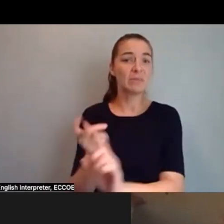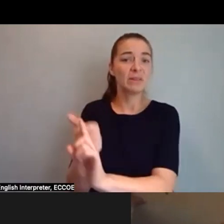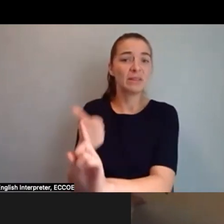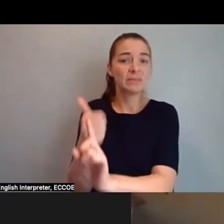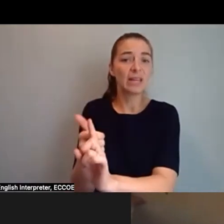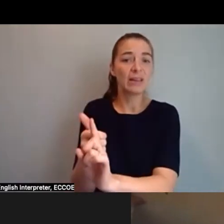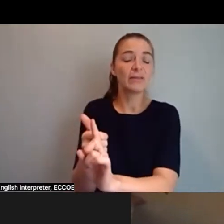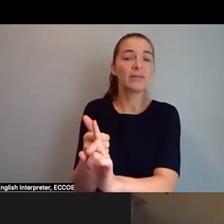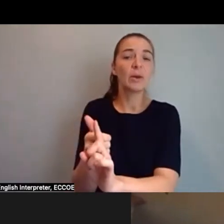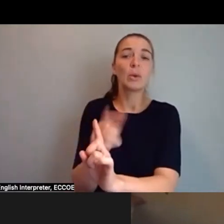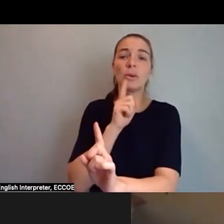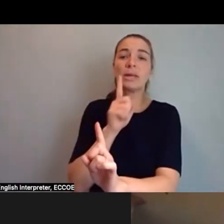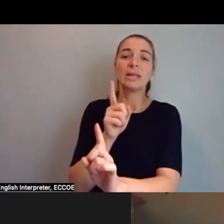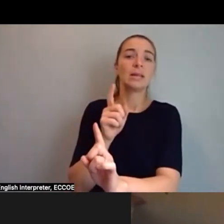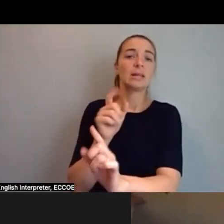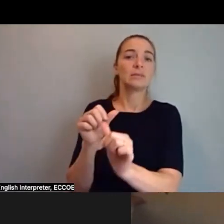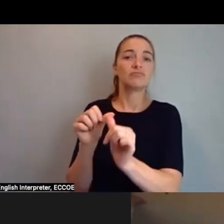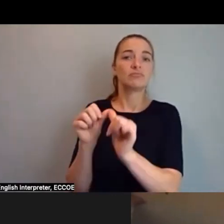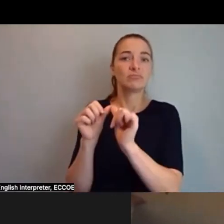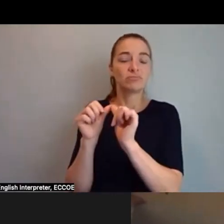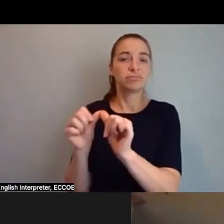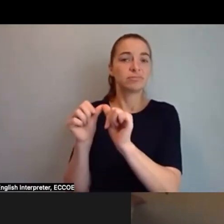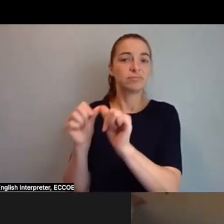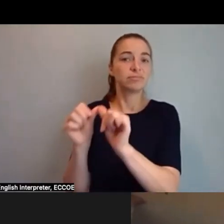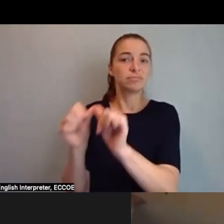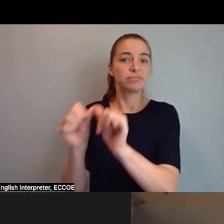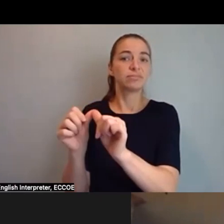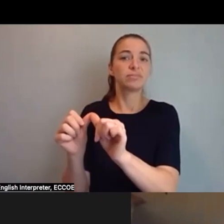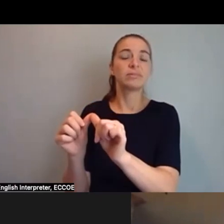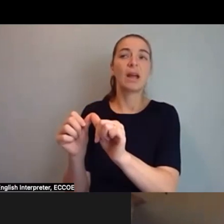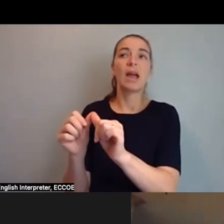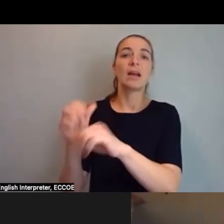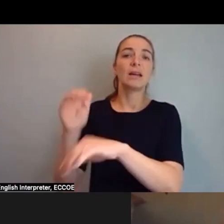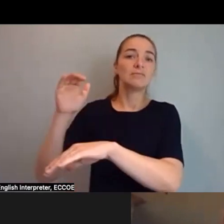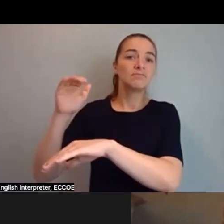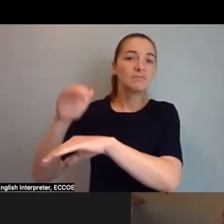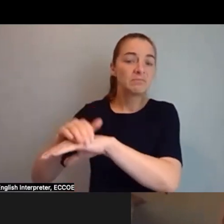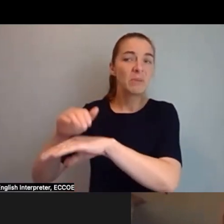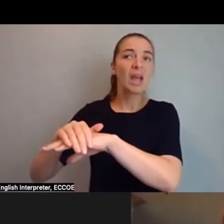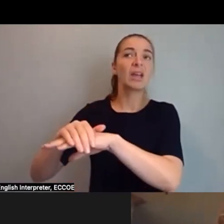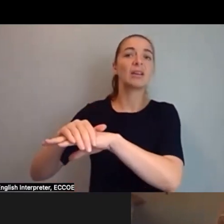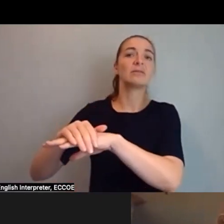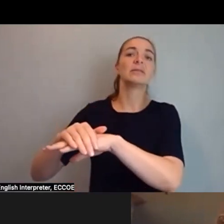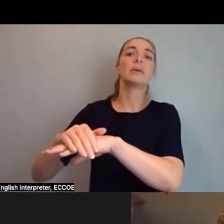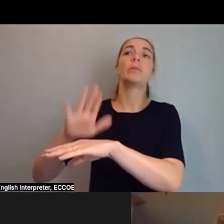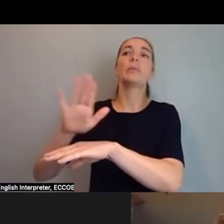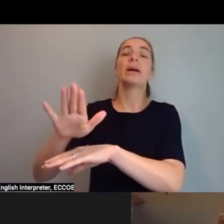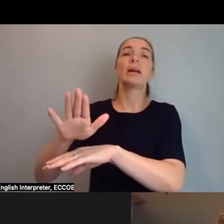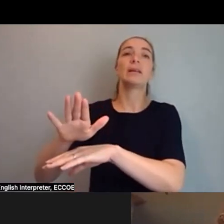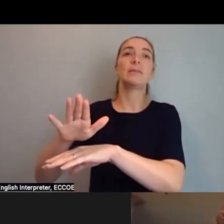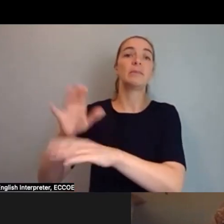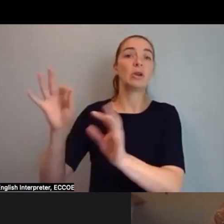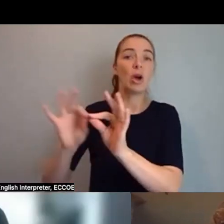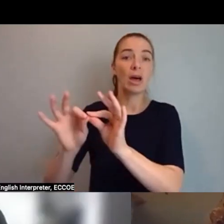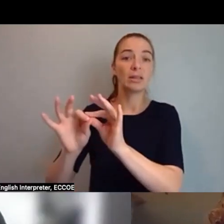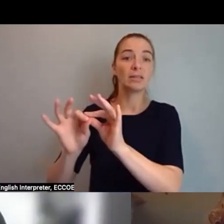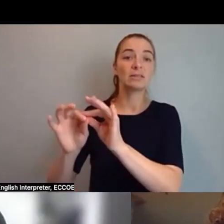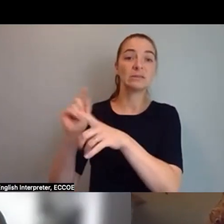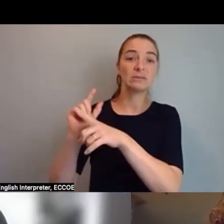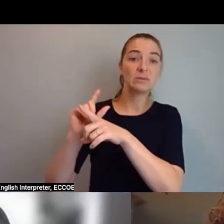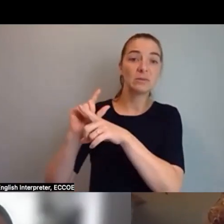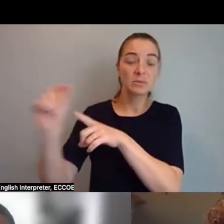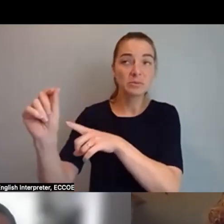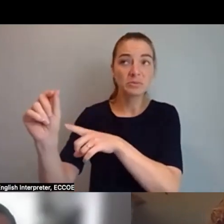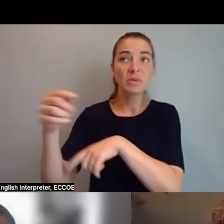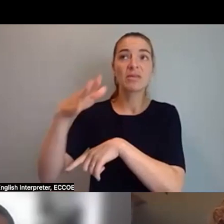empire. So the slowly being disinherited from the land and dealing with the costs of extraction. And so